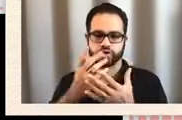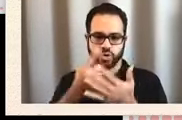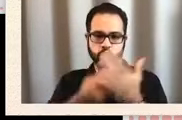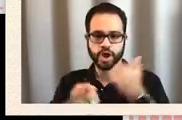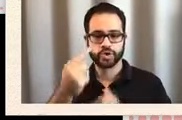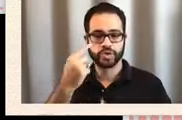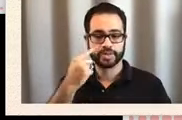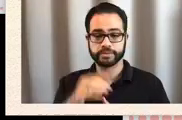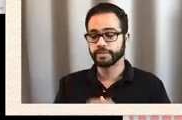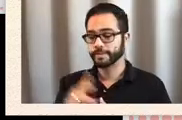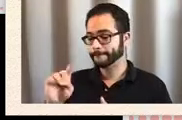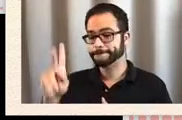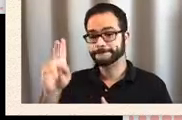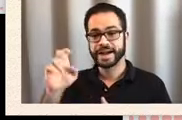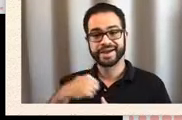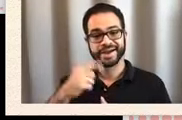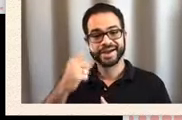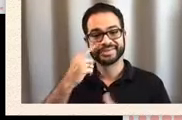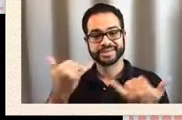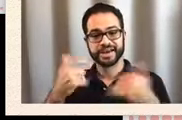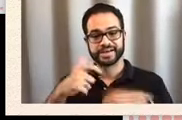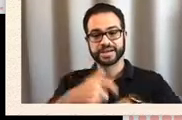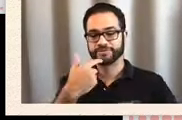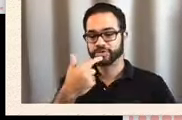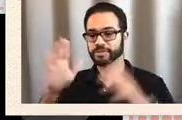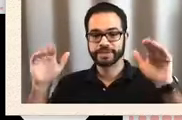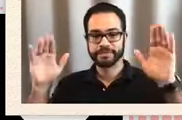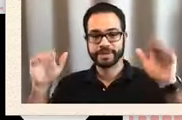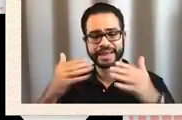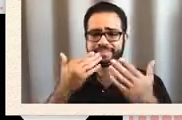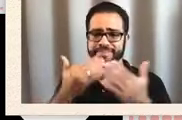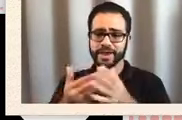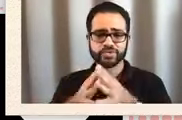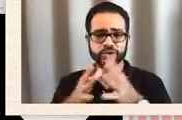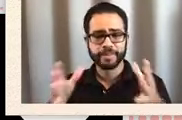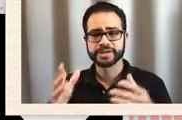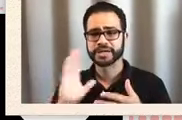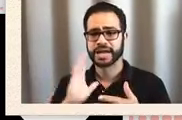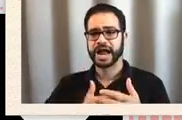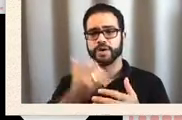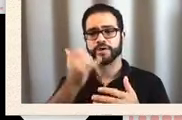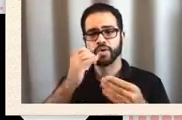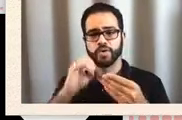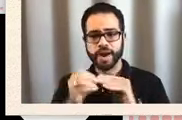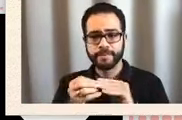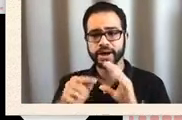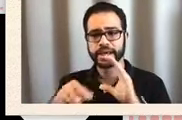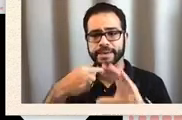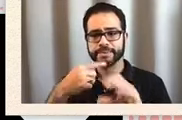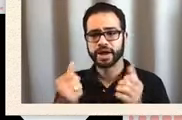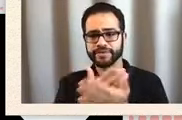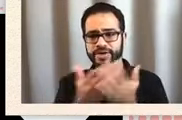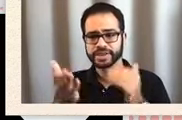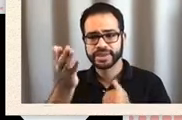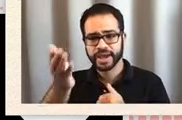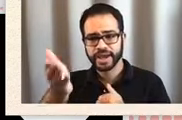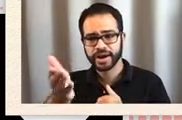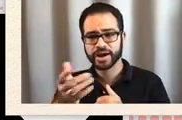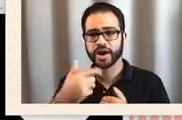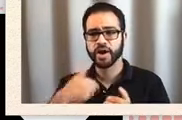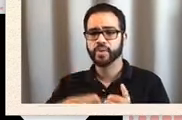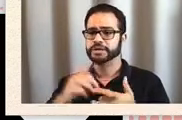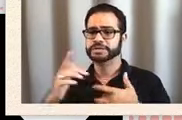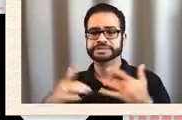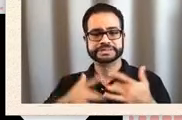I think it's time for us to say goodbye, but thank you guys so much. Again, here's our contact information and we are super excited